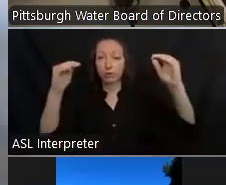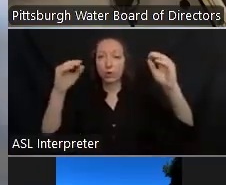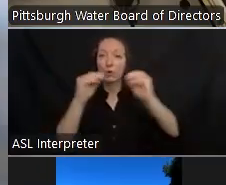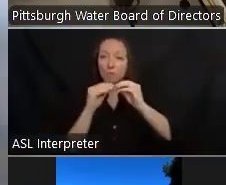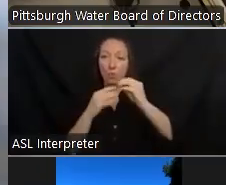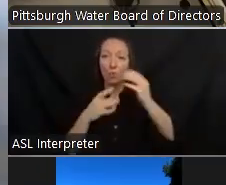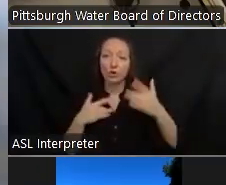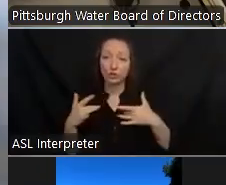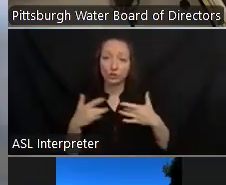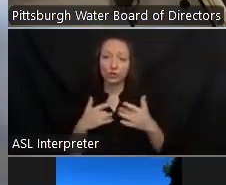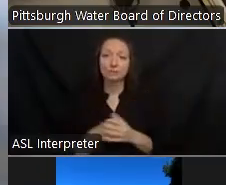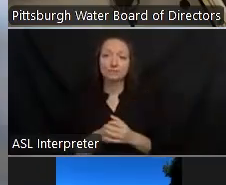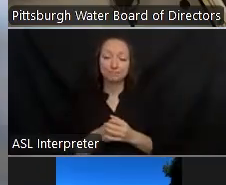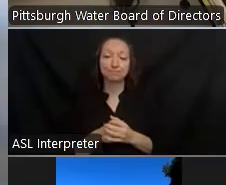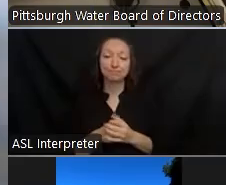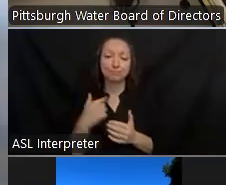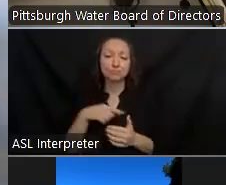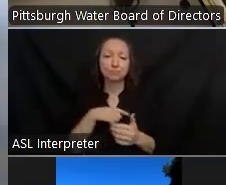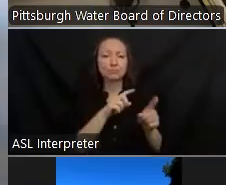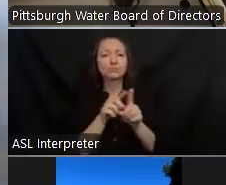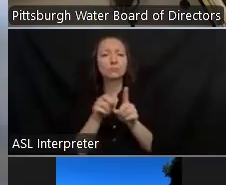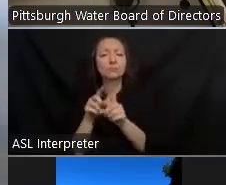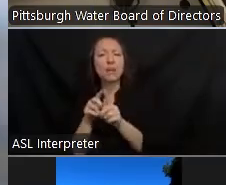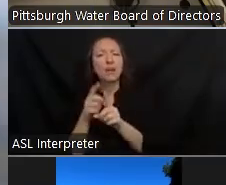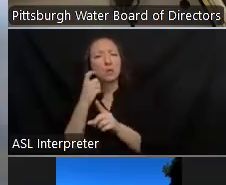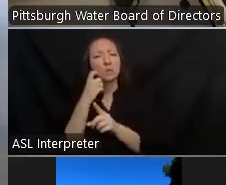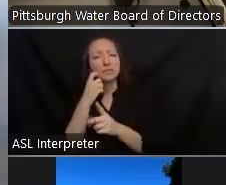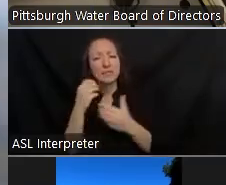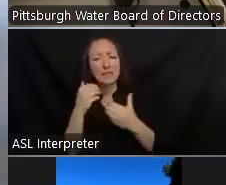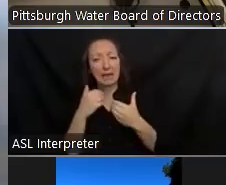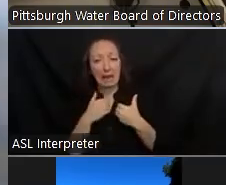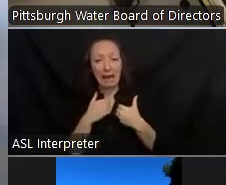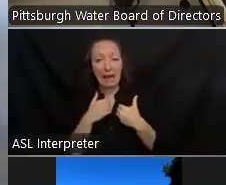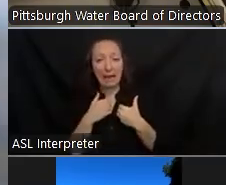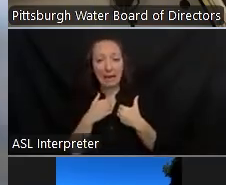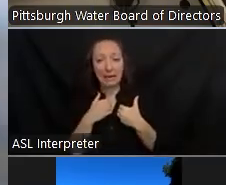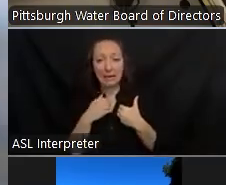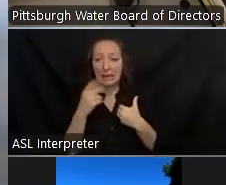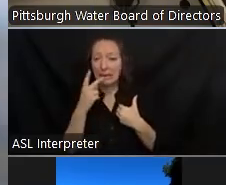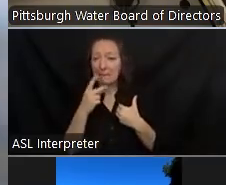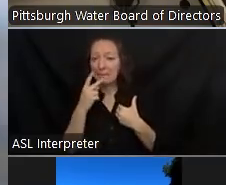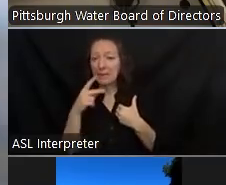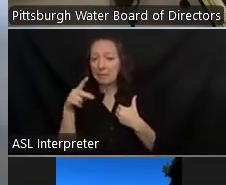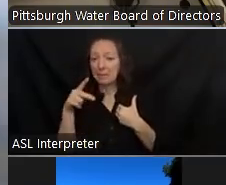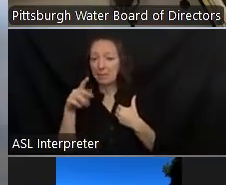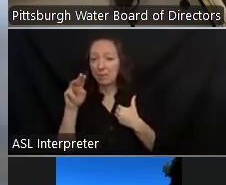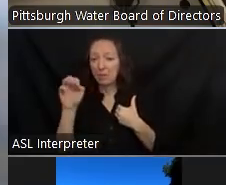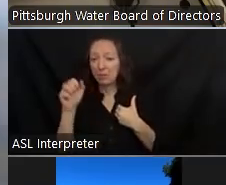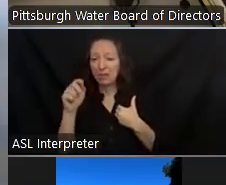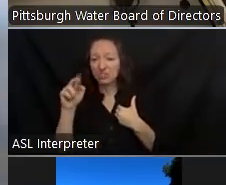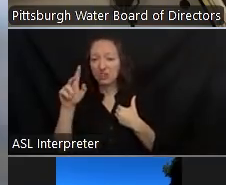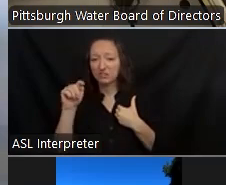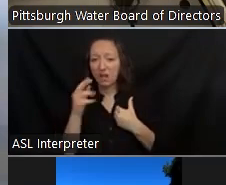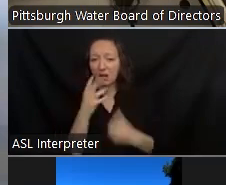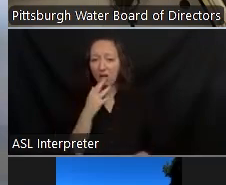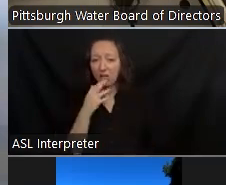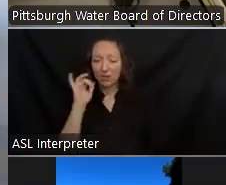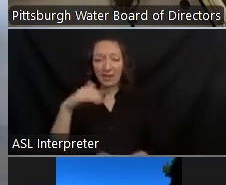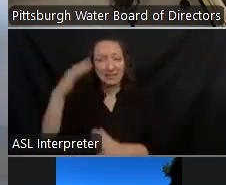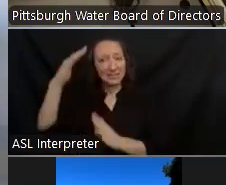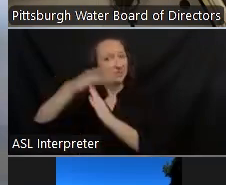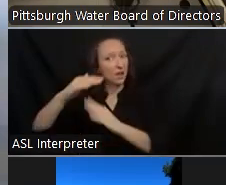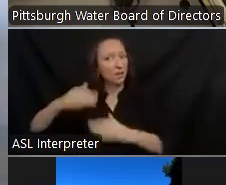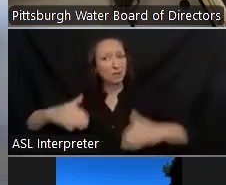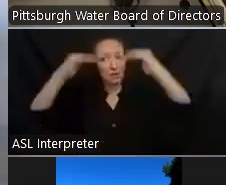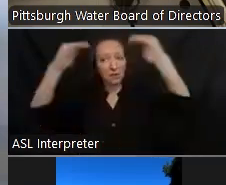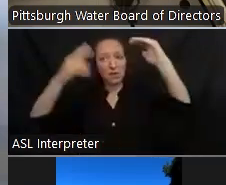concerning. We did have the highest level, I think it was the magenta colors where that's at. And at that point, we do restrict or